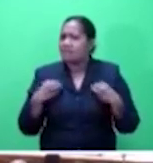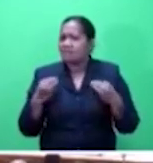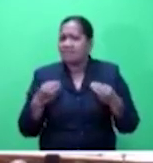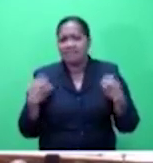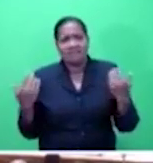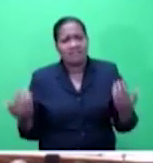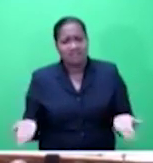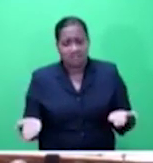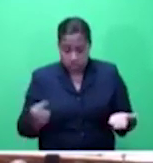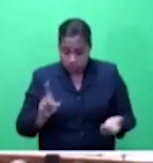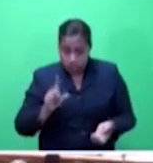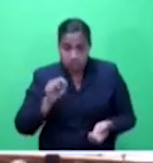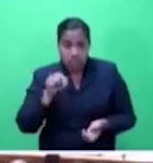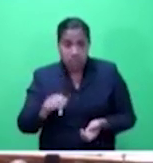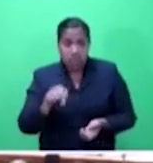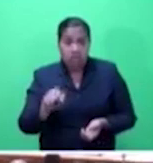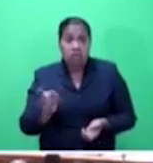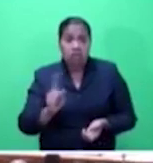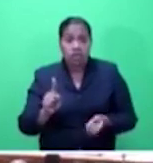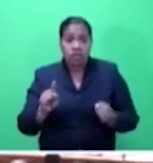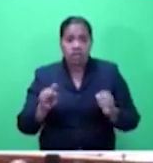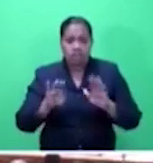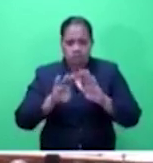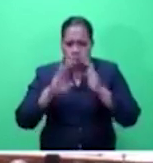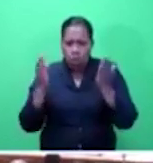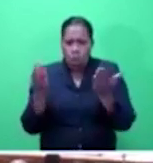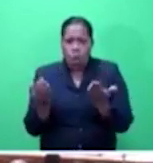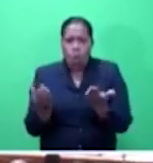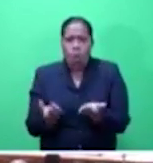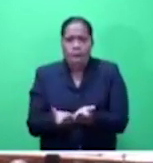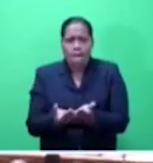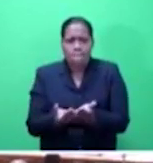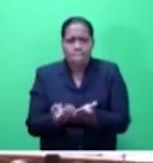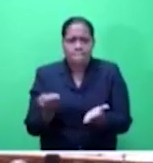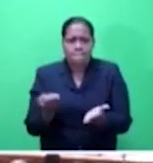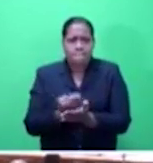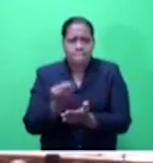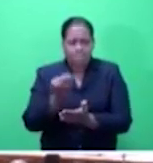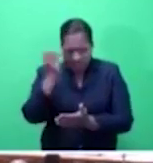very fundamentals of the global economy. It's clear